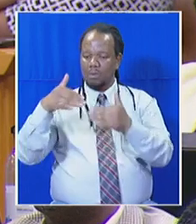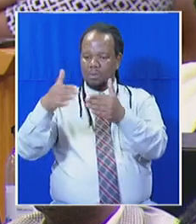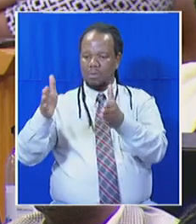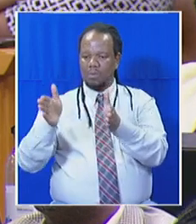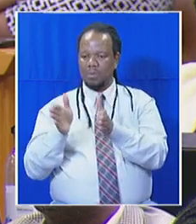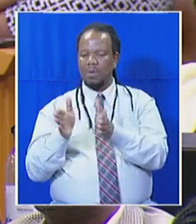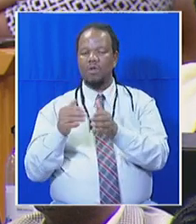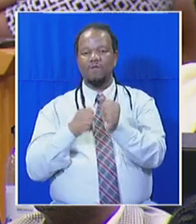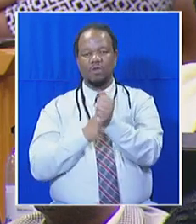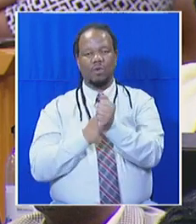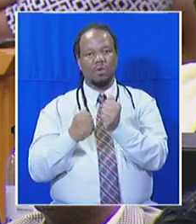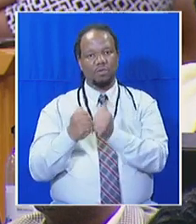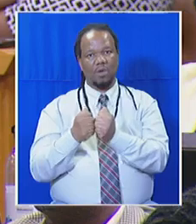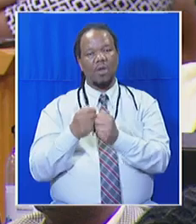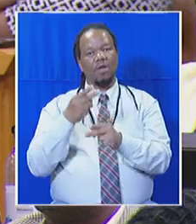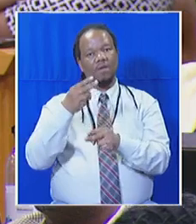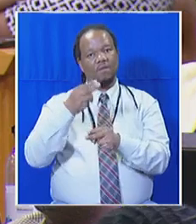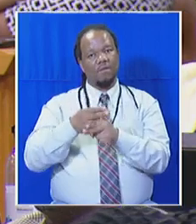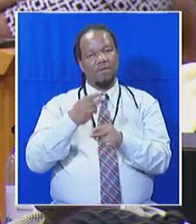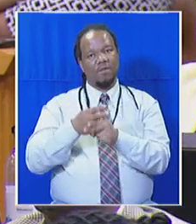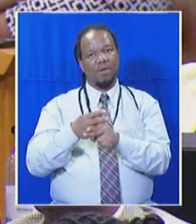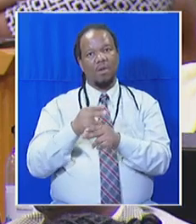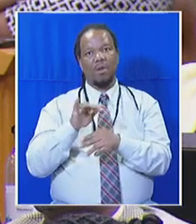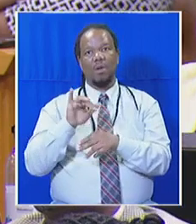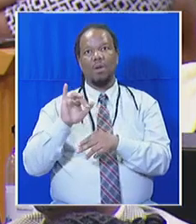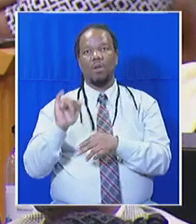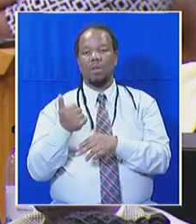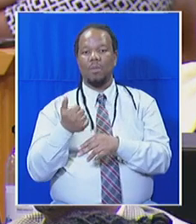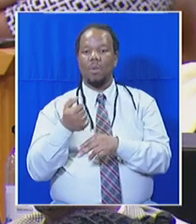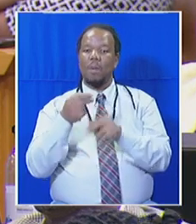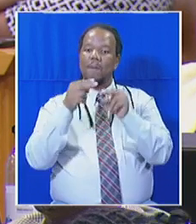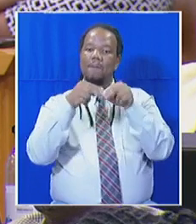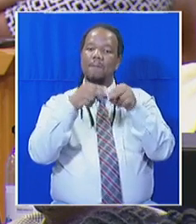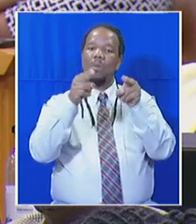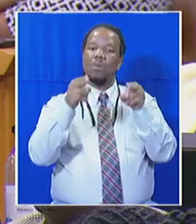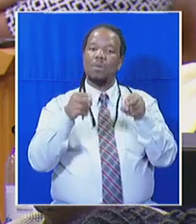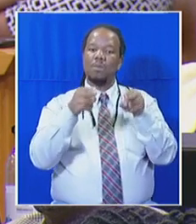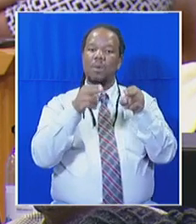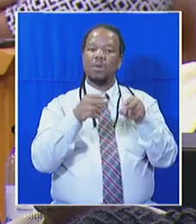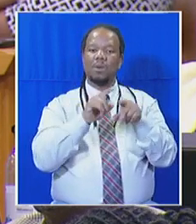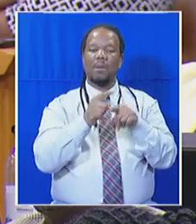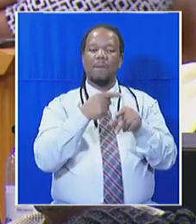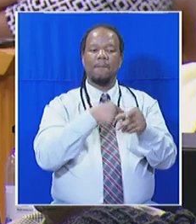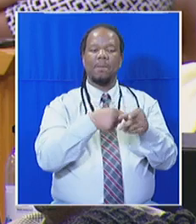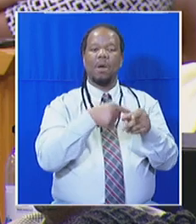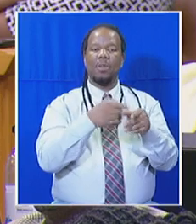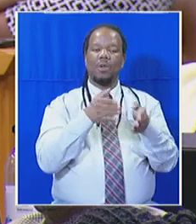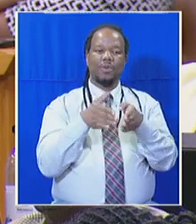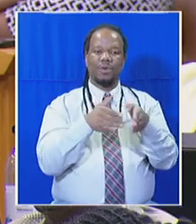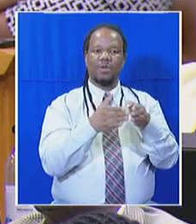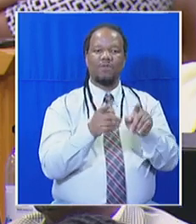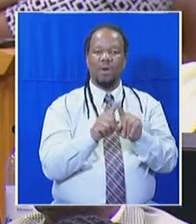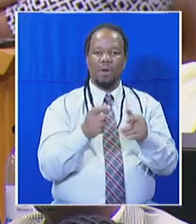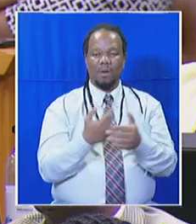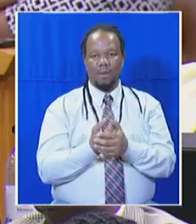and the finalization of the impasse between the two monuments in the Blood River Heritage Site is a deterrent to